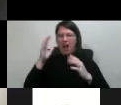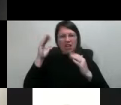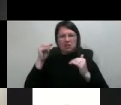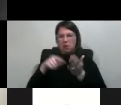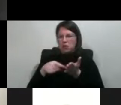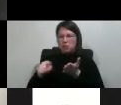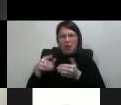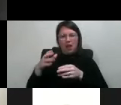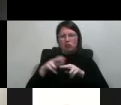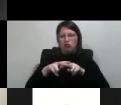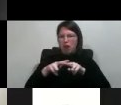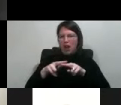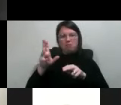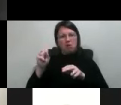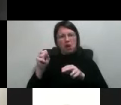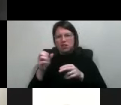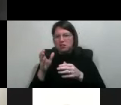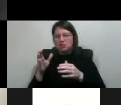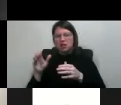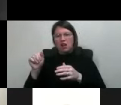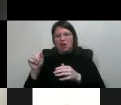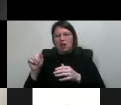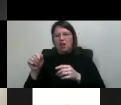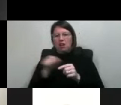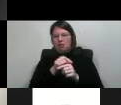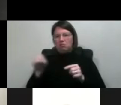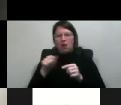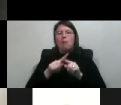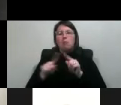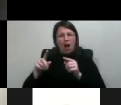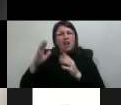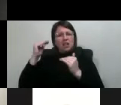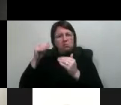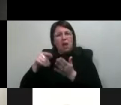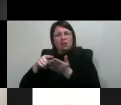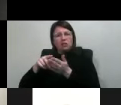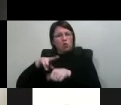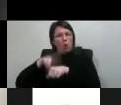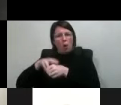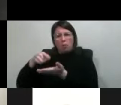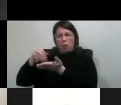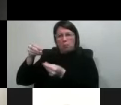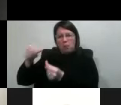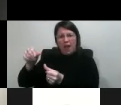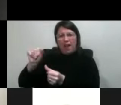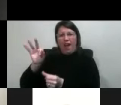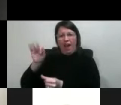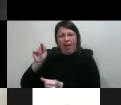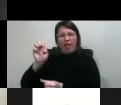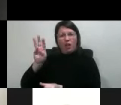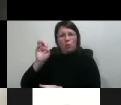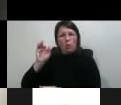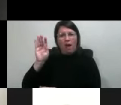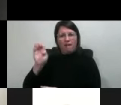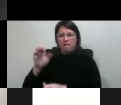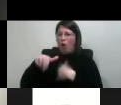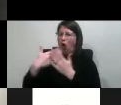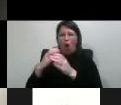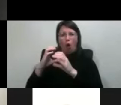and Littleton. However, we do expect customers to pay a regular fare on the Red Line at Alewife. All shuttle buses are fully